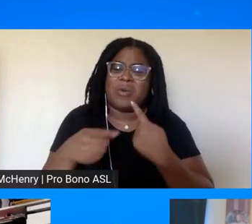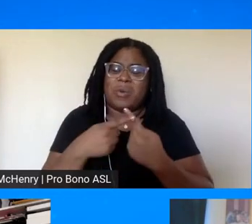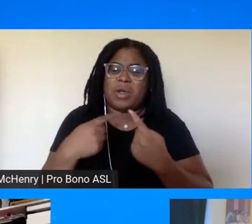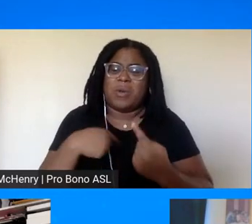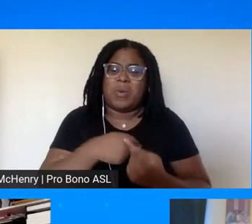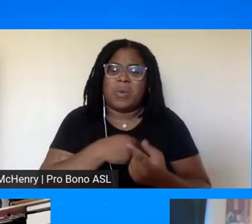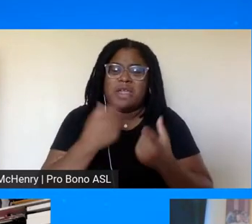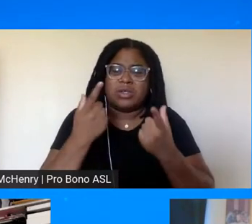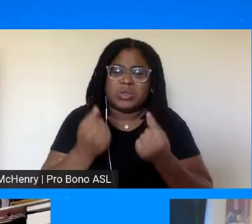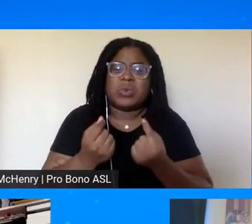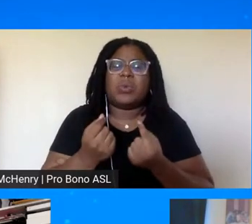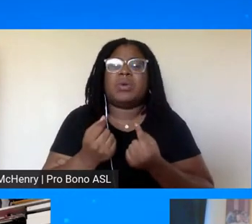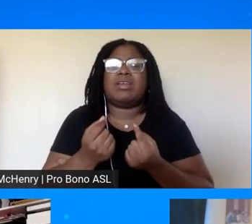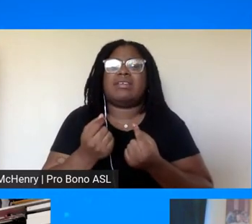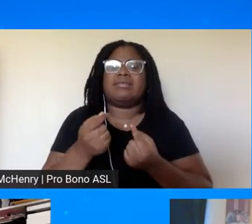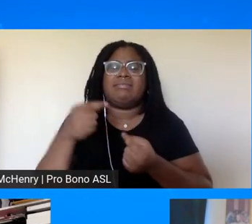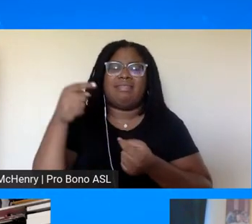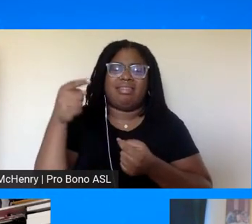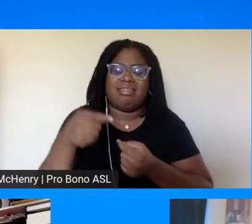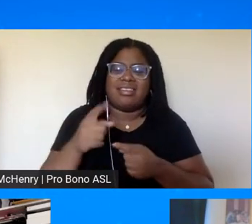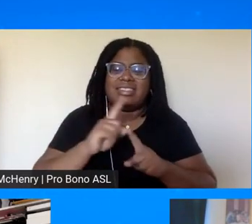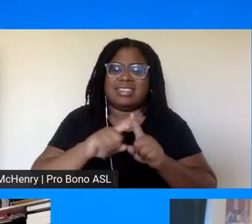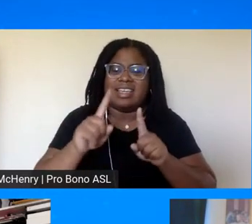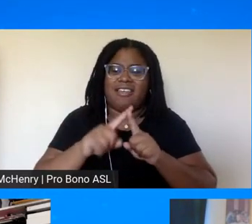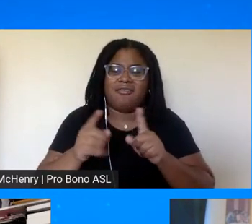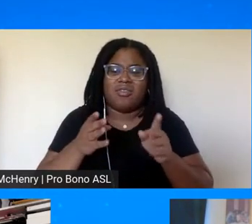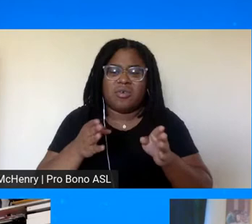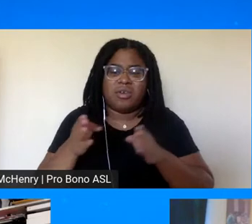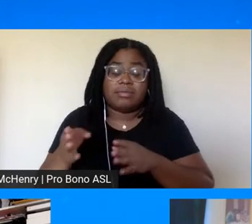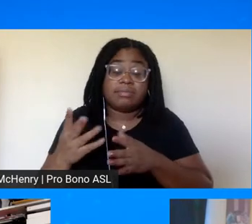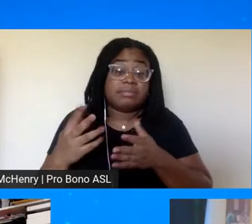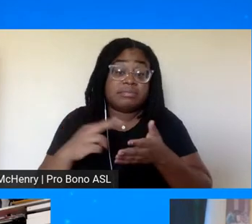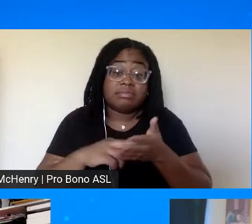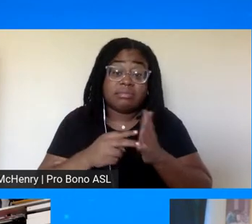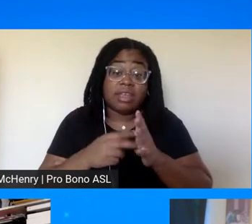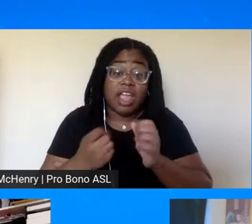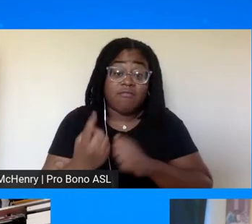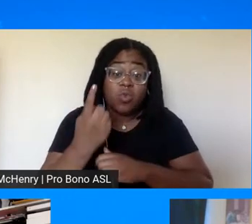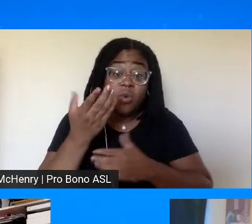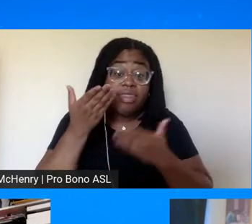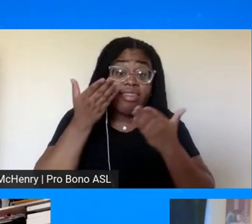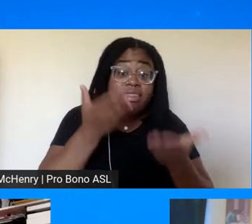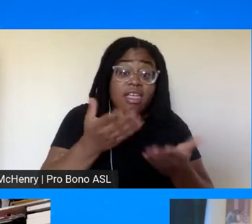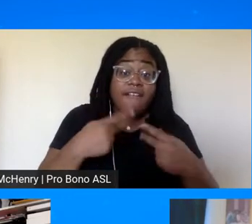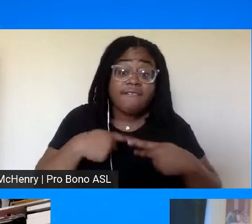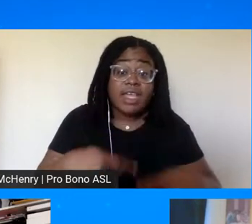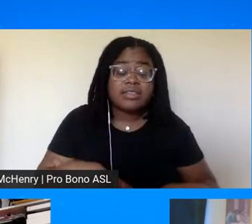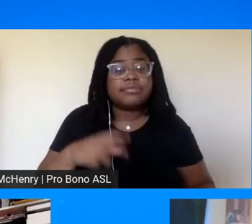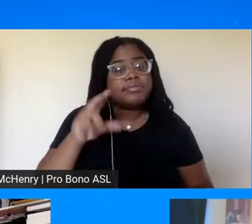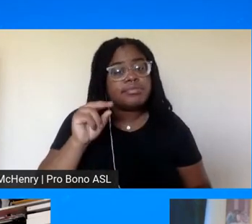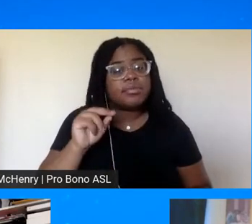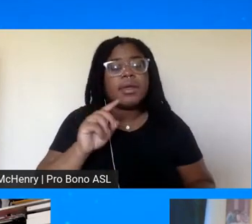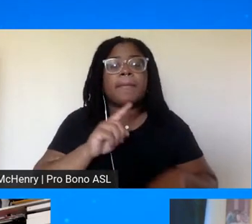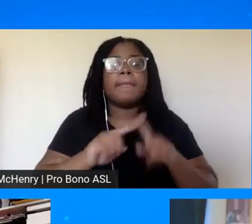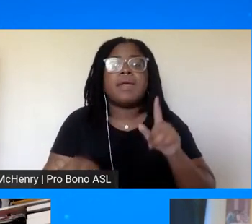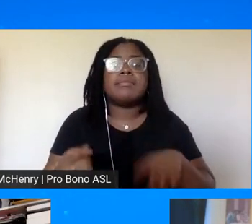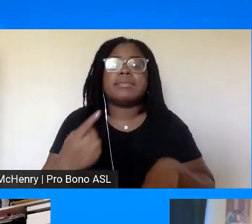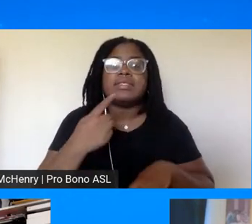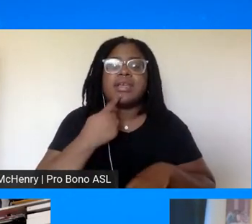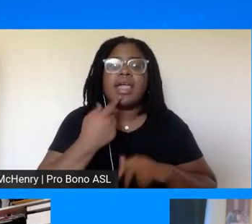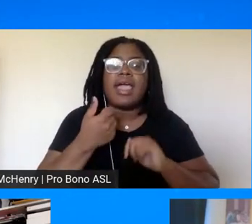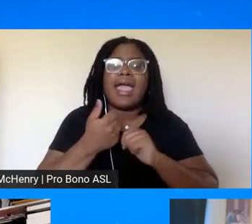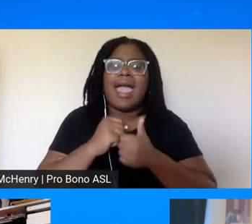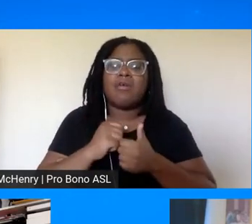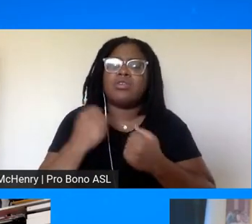these different demonstrations. Don't mean everybody has to physically be there. That's not what I'm saying. But we got to figure out how to support it in